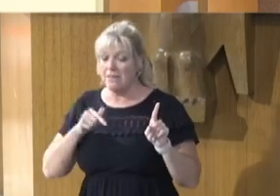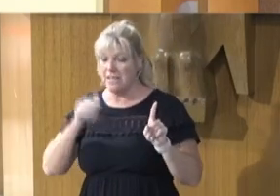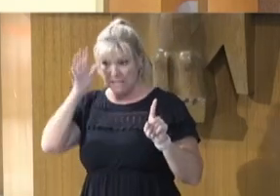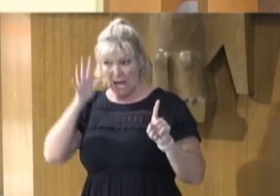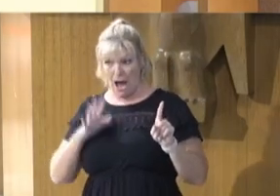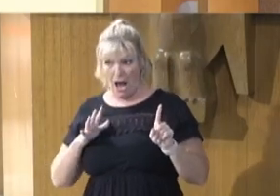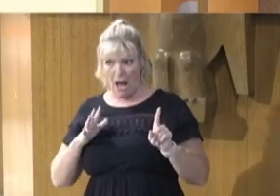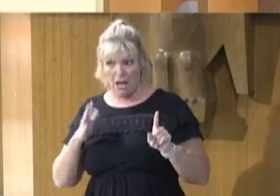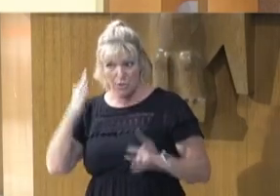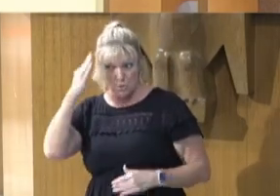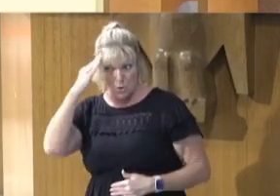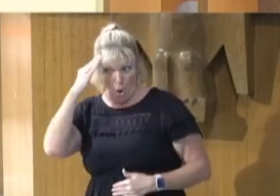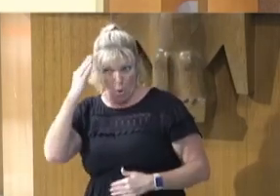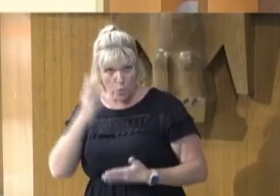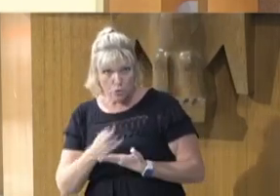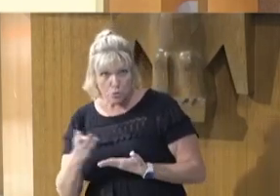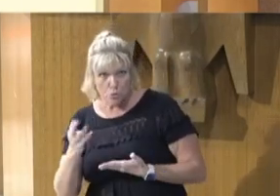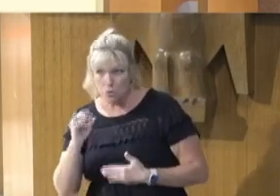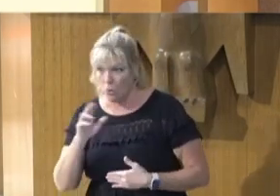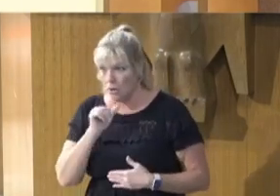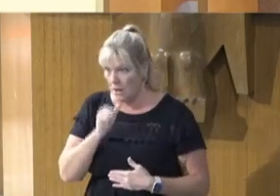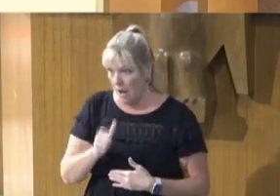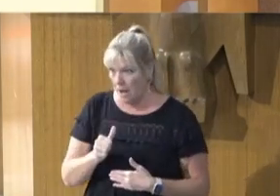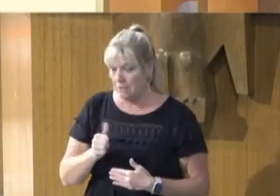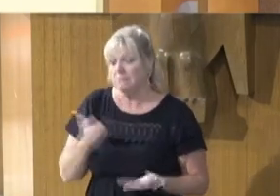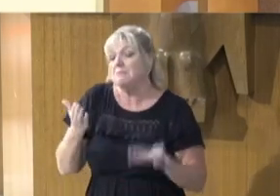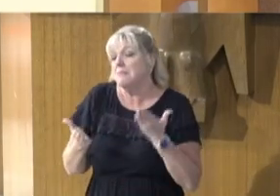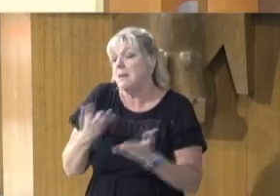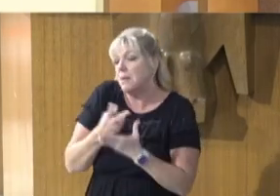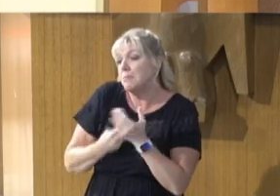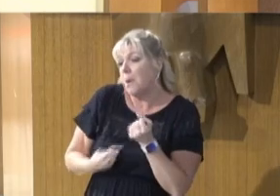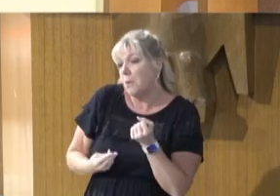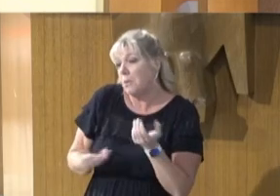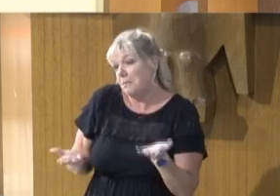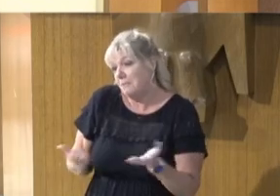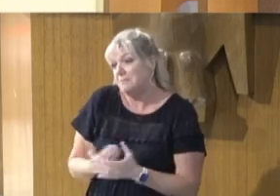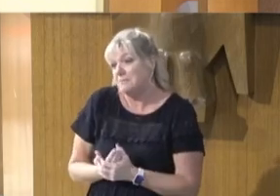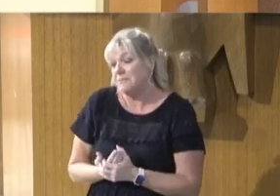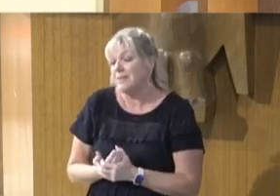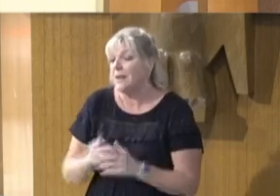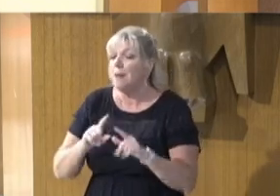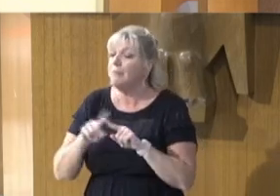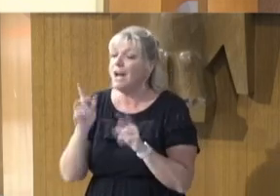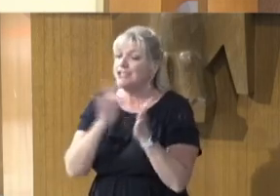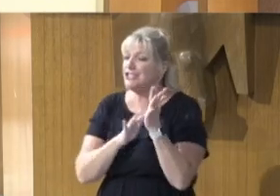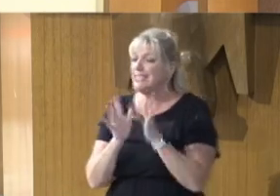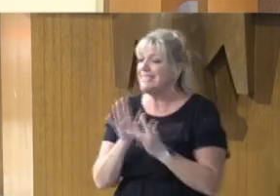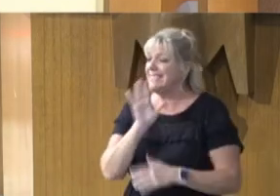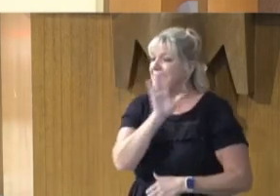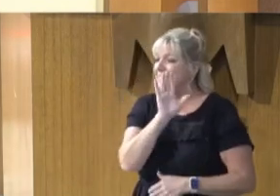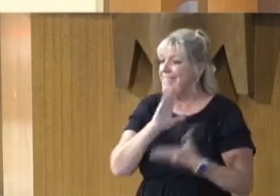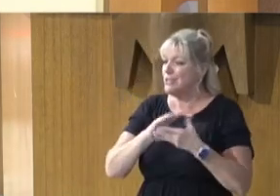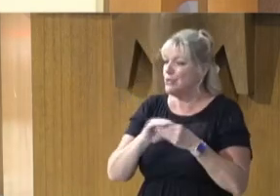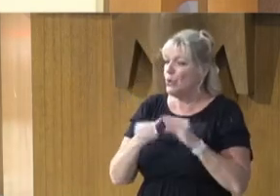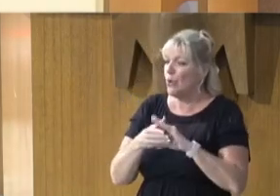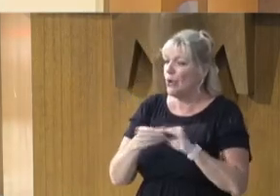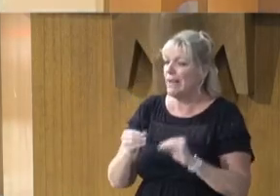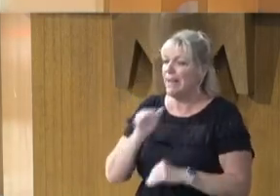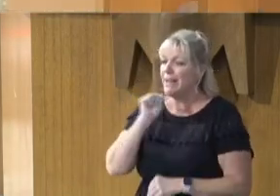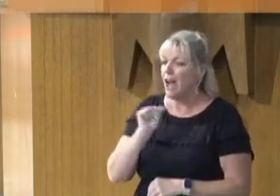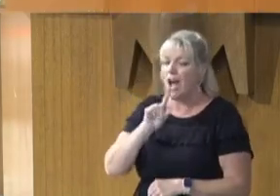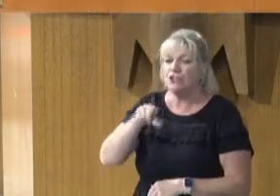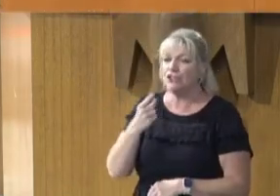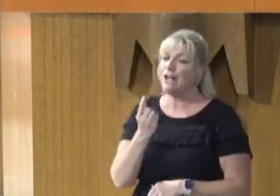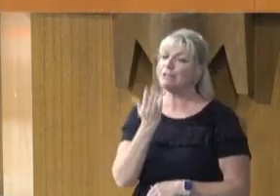he's really talking about, perhaps a little bit of both. But Jesus' story isn't just a sweet tale